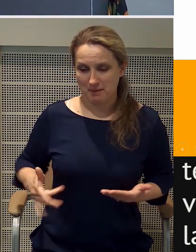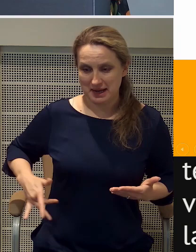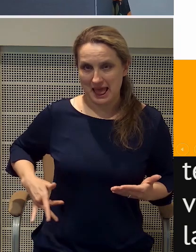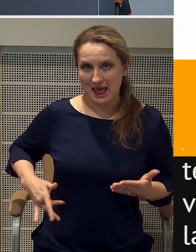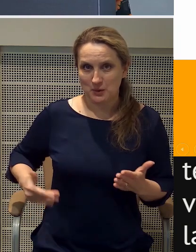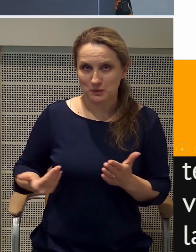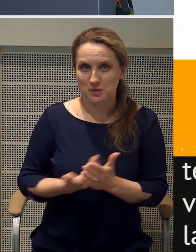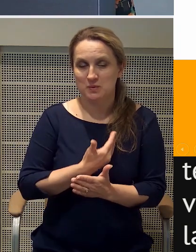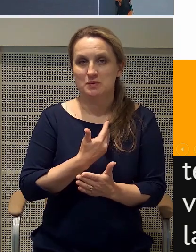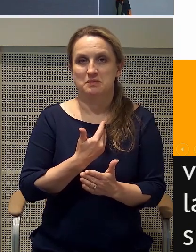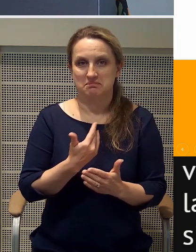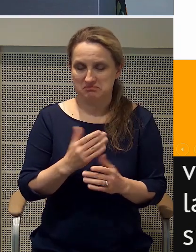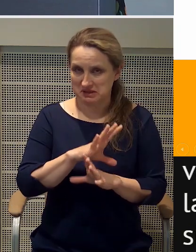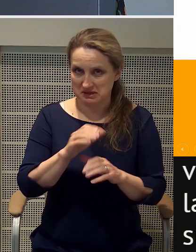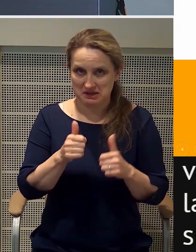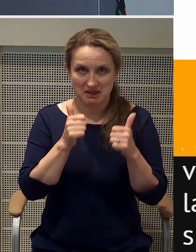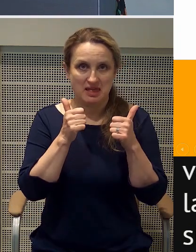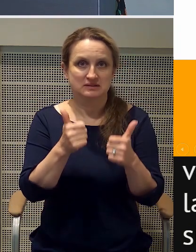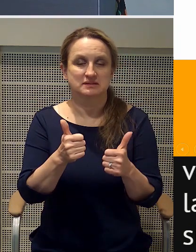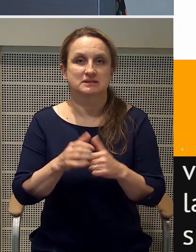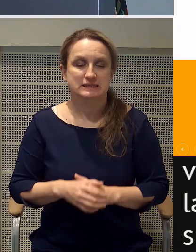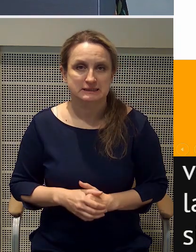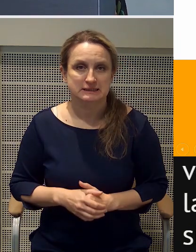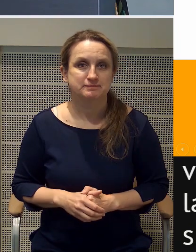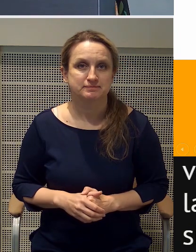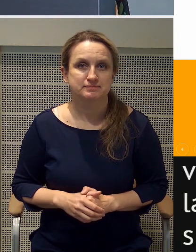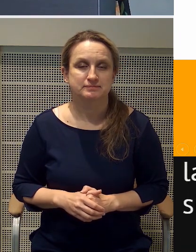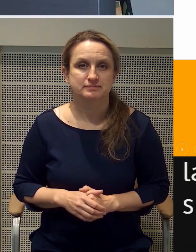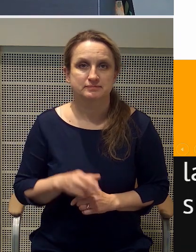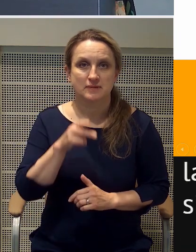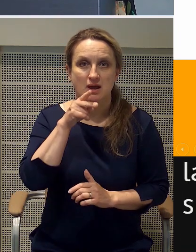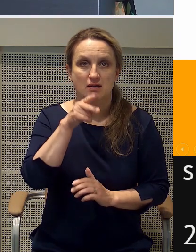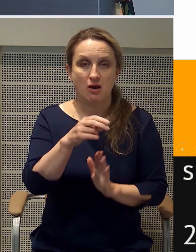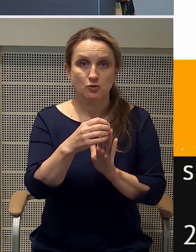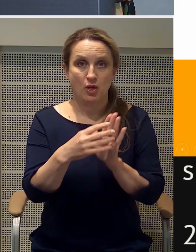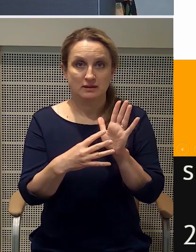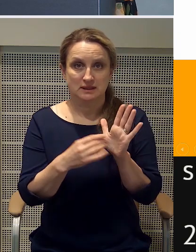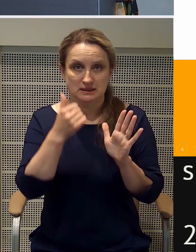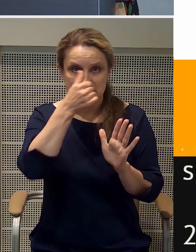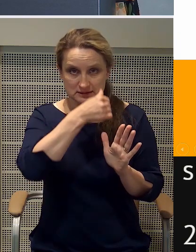today, she leads a normal life, and she's doing very well.